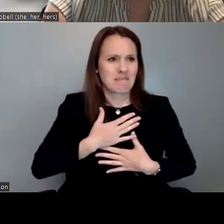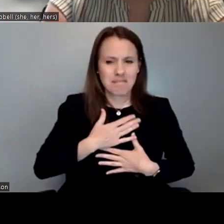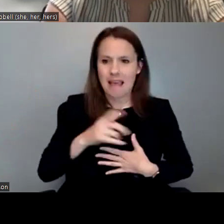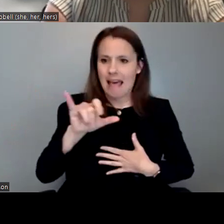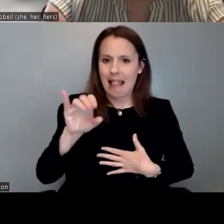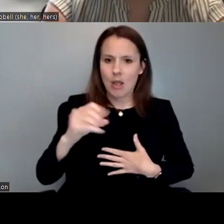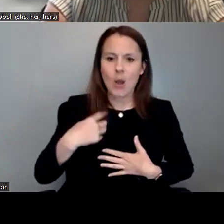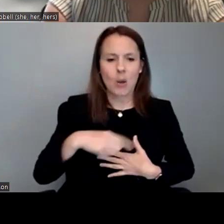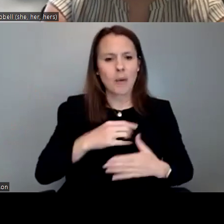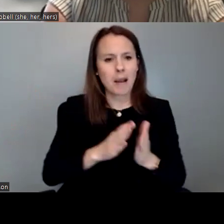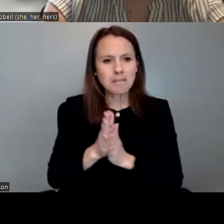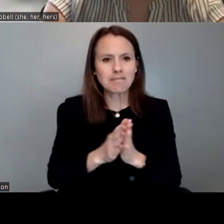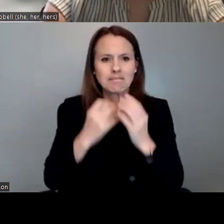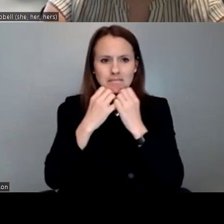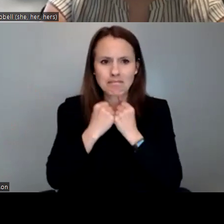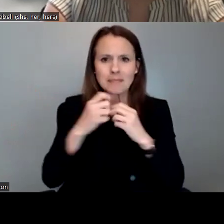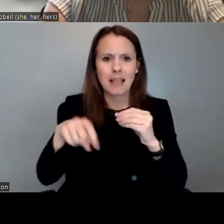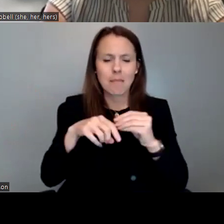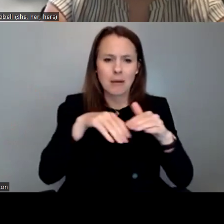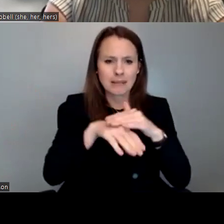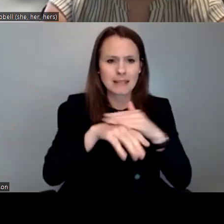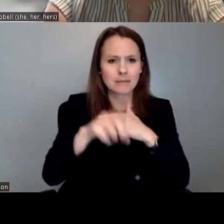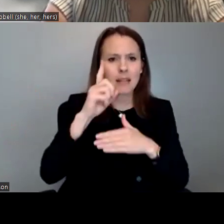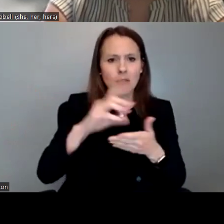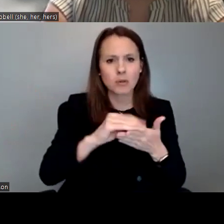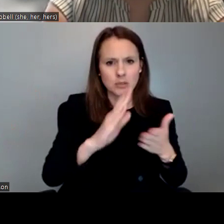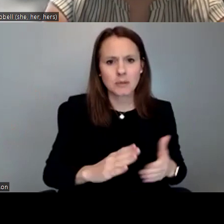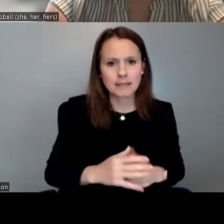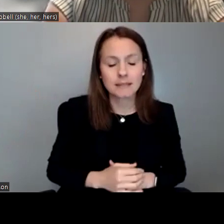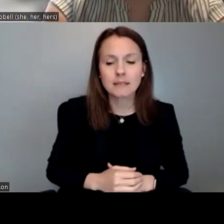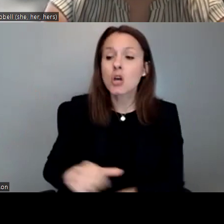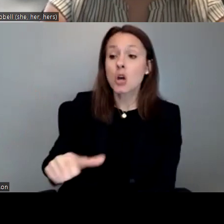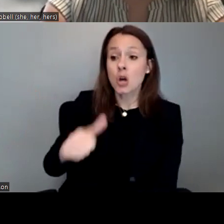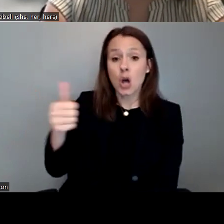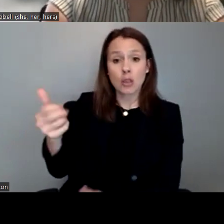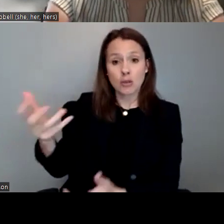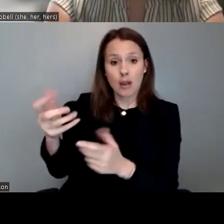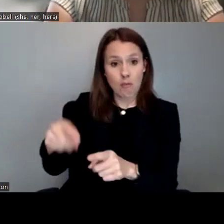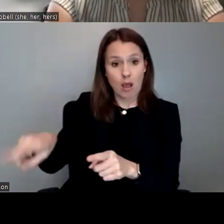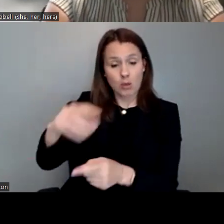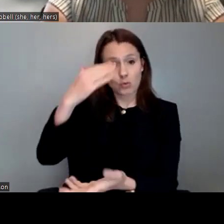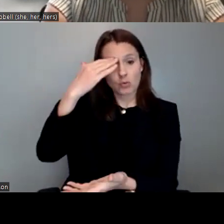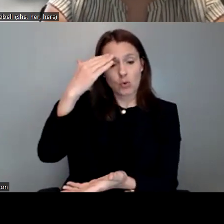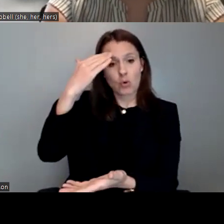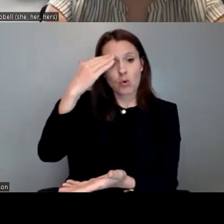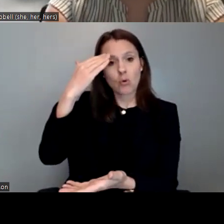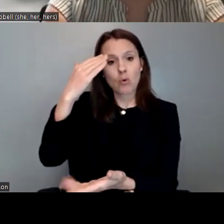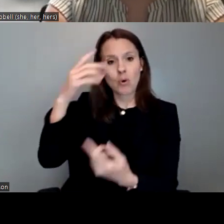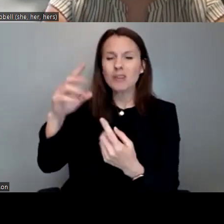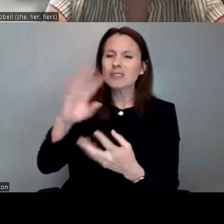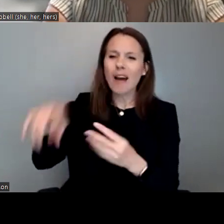it comes to accessibility for students. The other thing I want people to understand too, is that when we talk